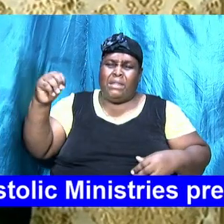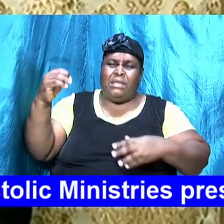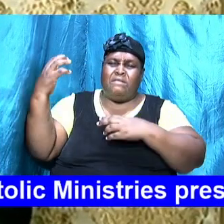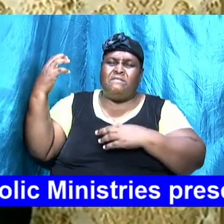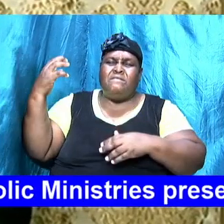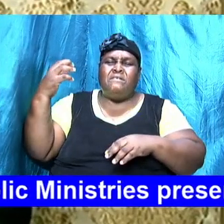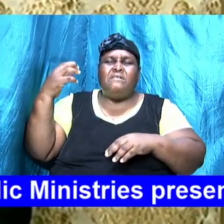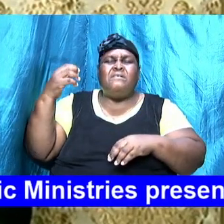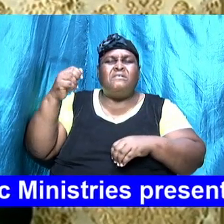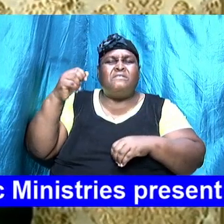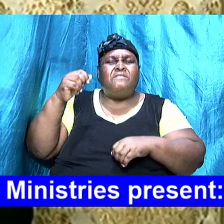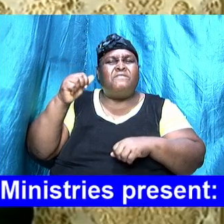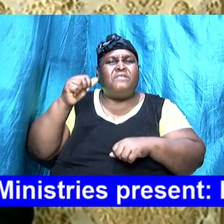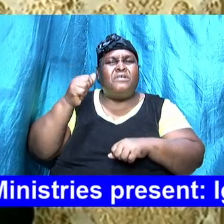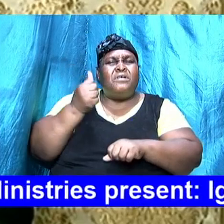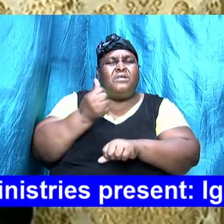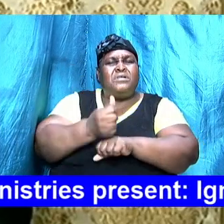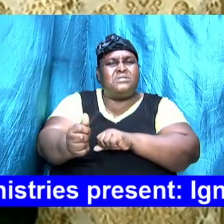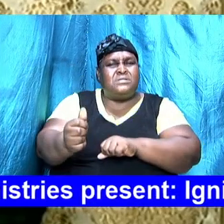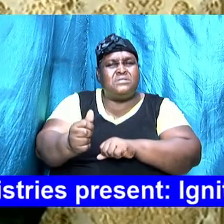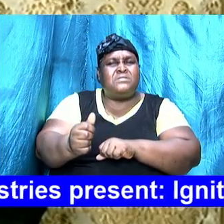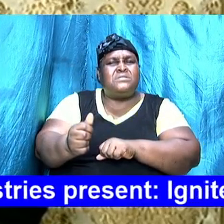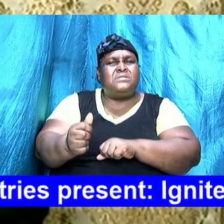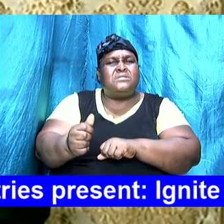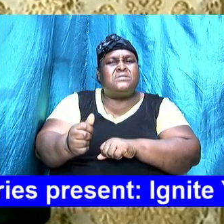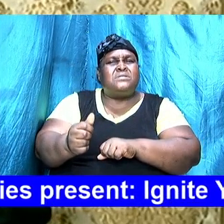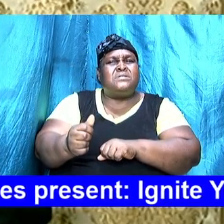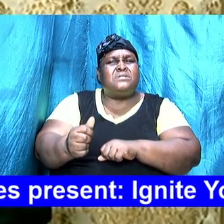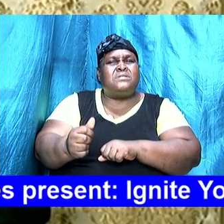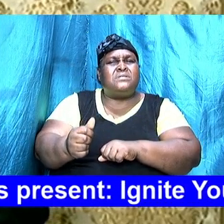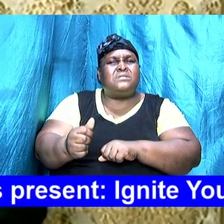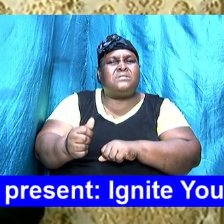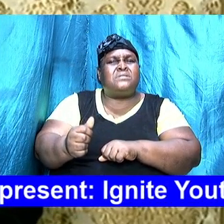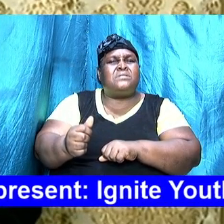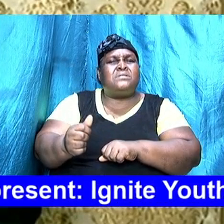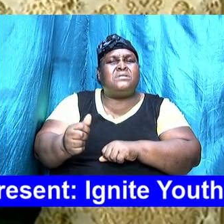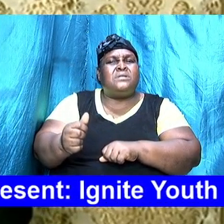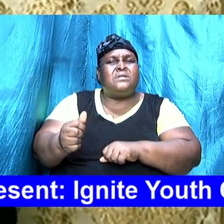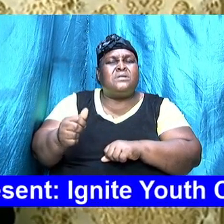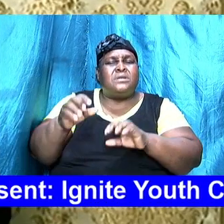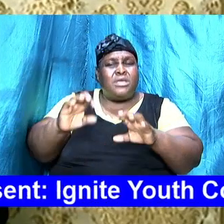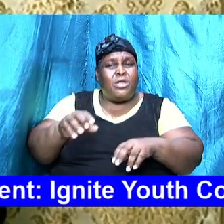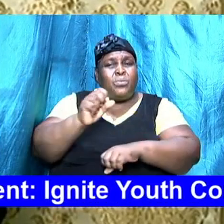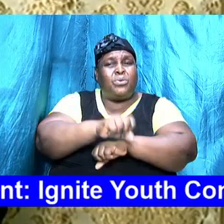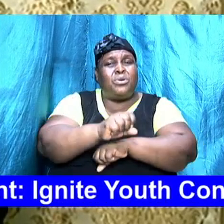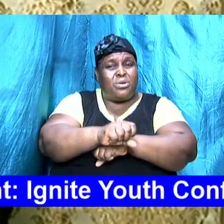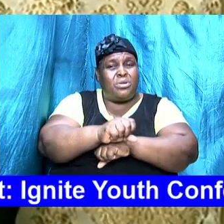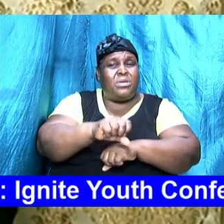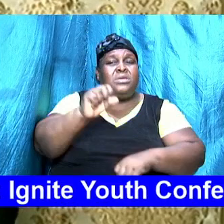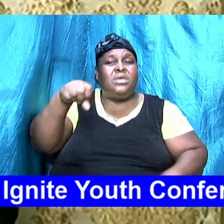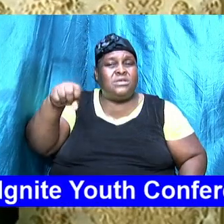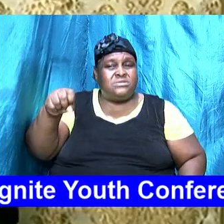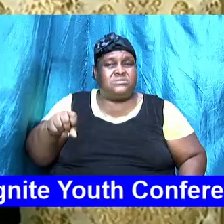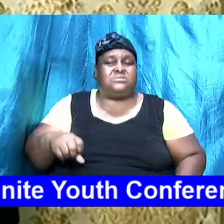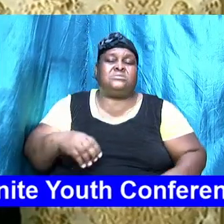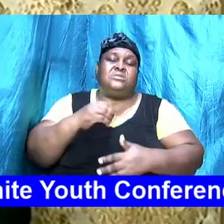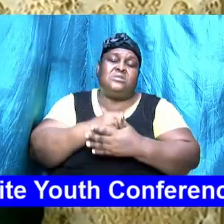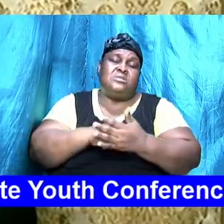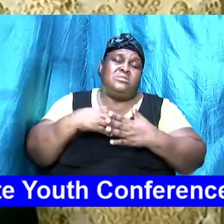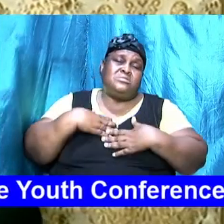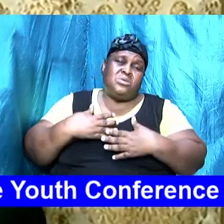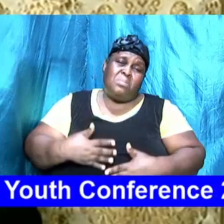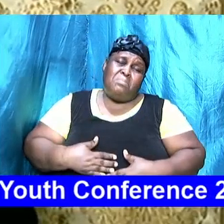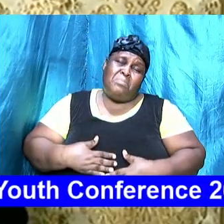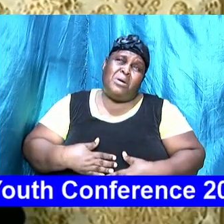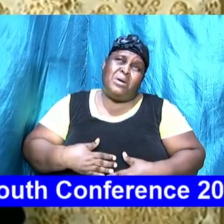10, can it work? Yes. Somebody in the relationship that is not pulling